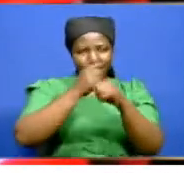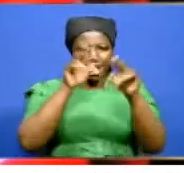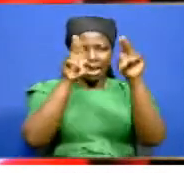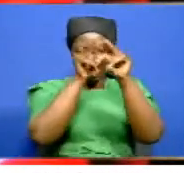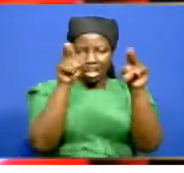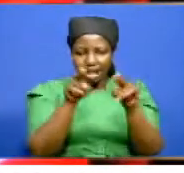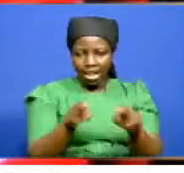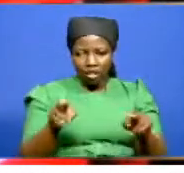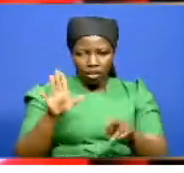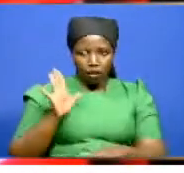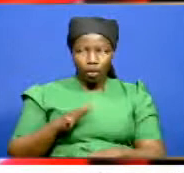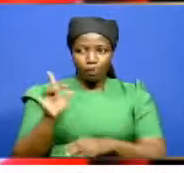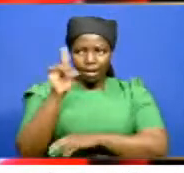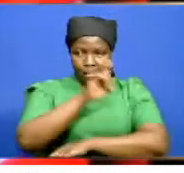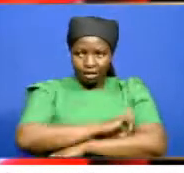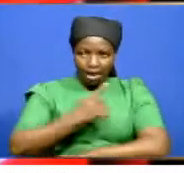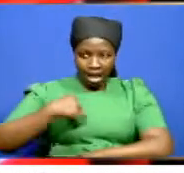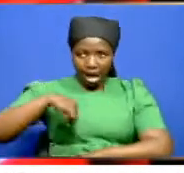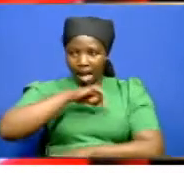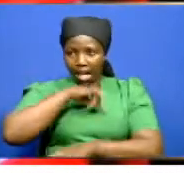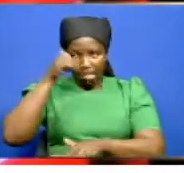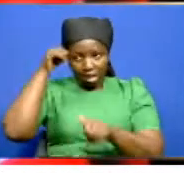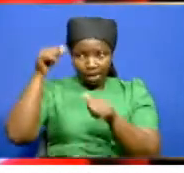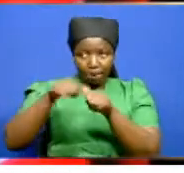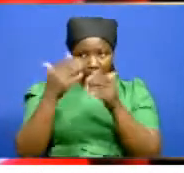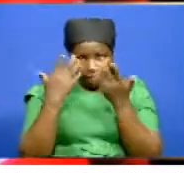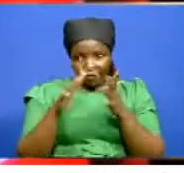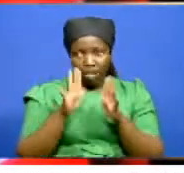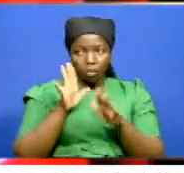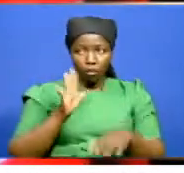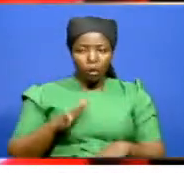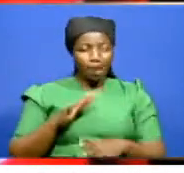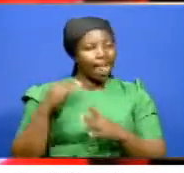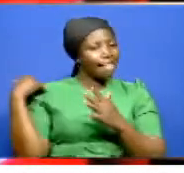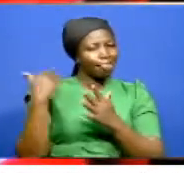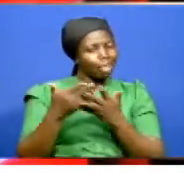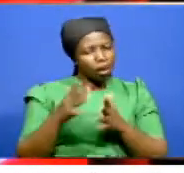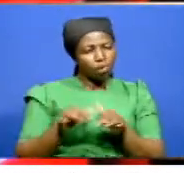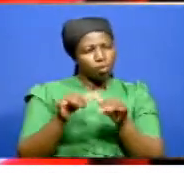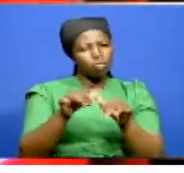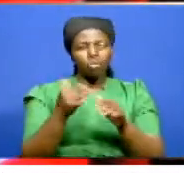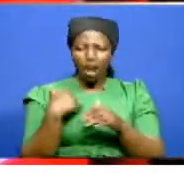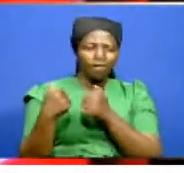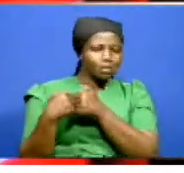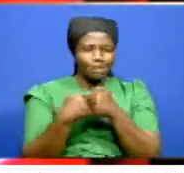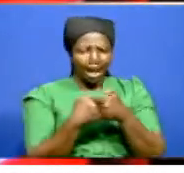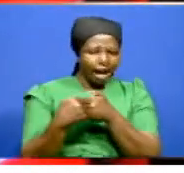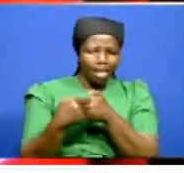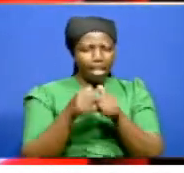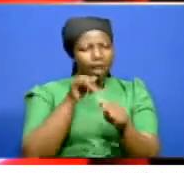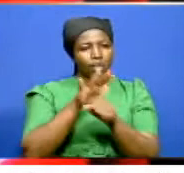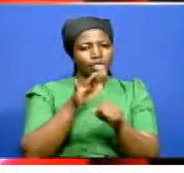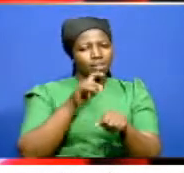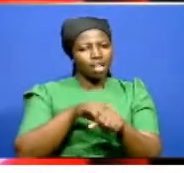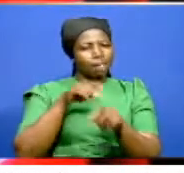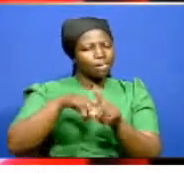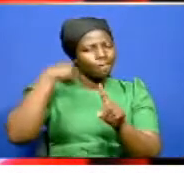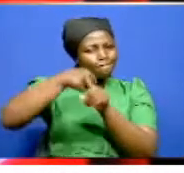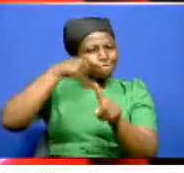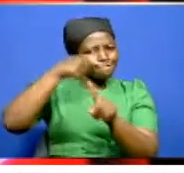we are reminded that women still face many challenges as they pursue their right to